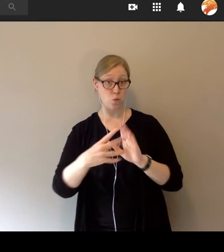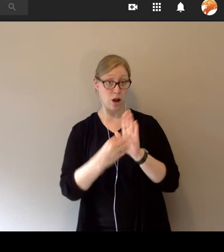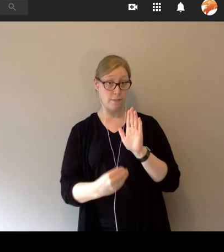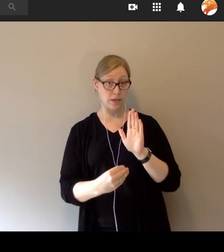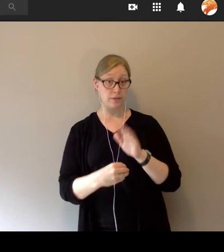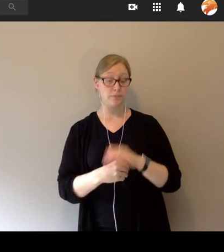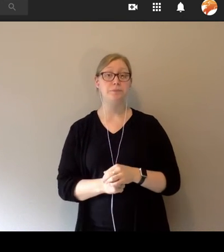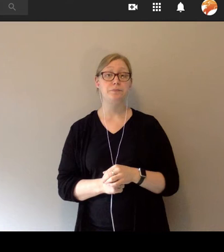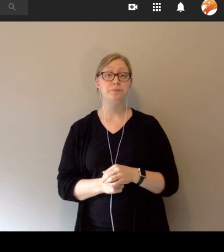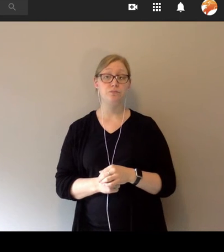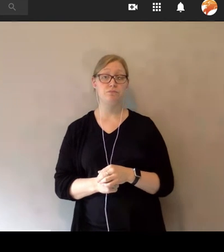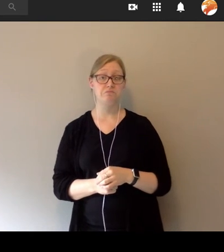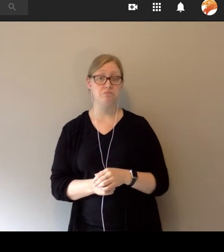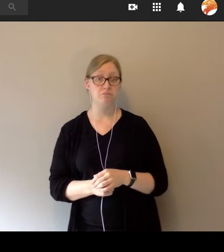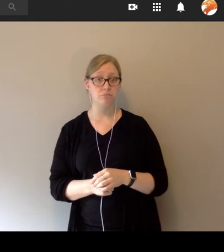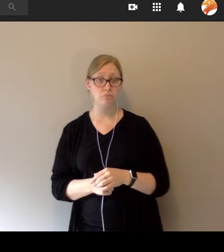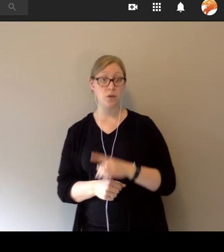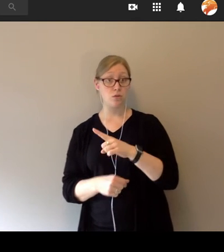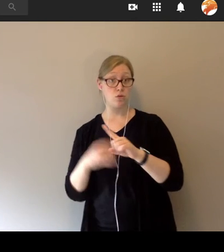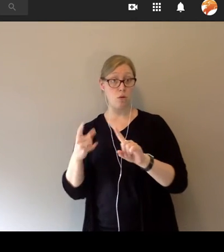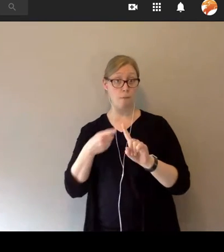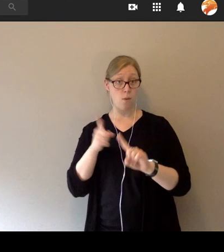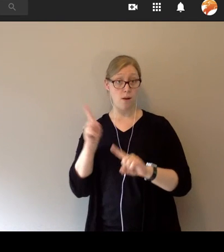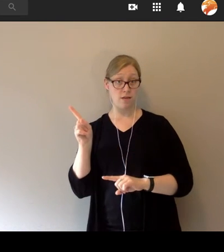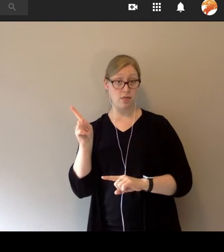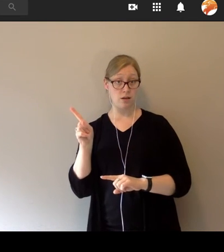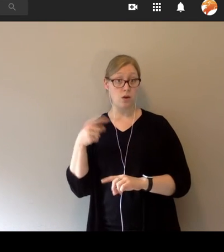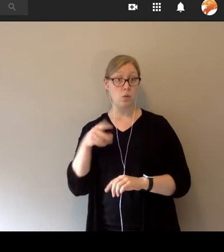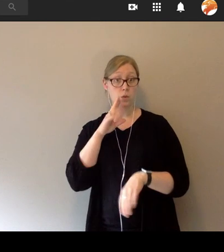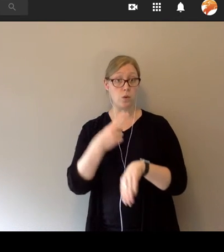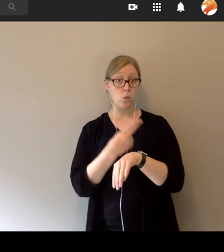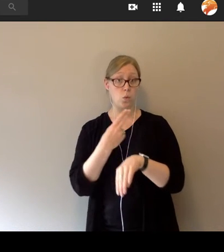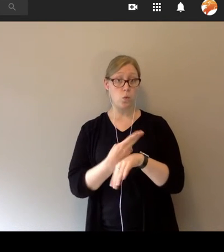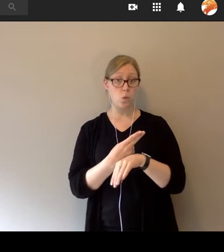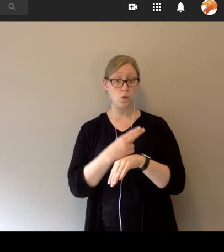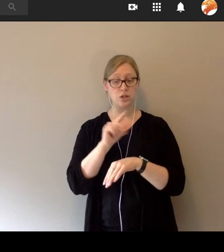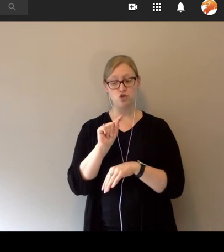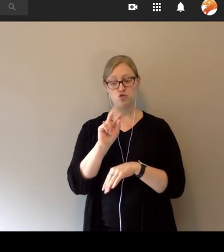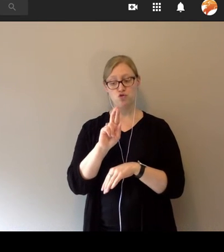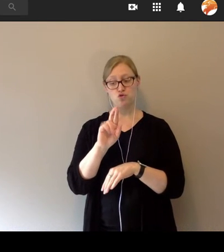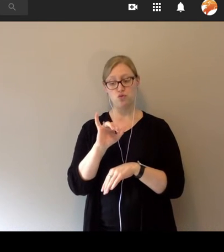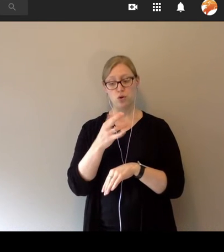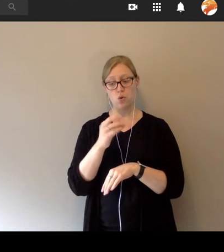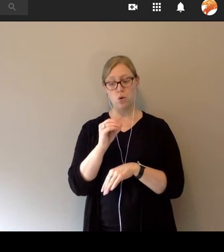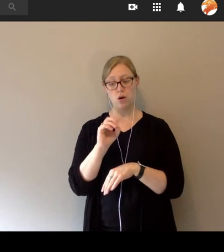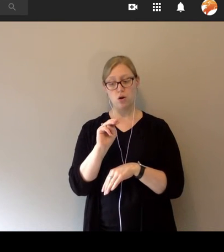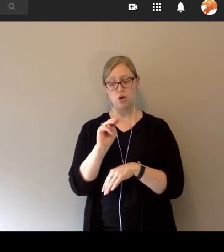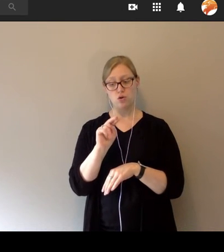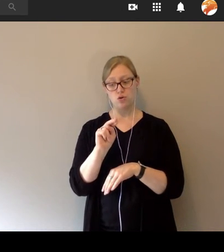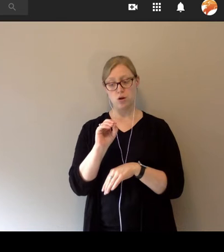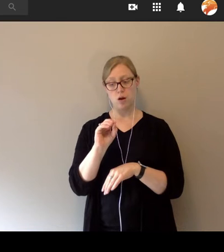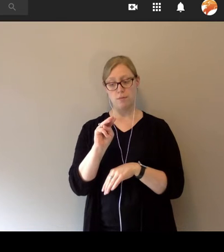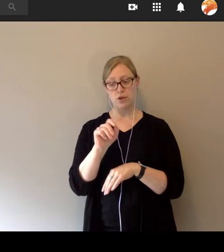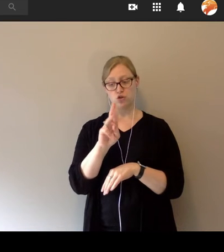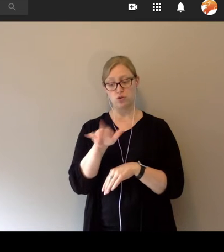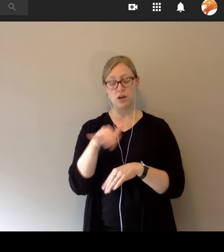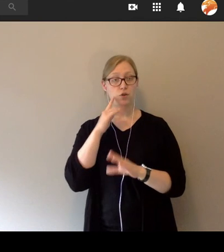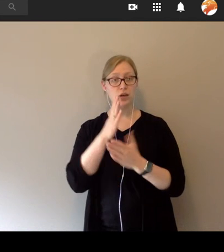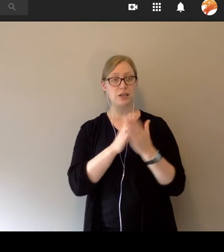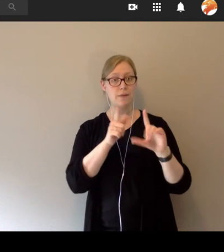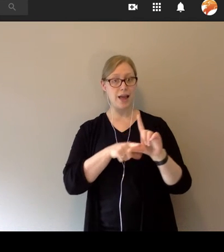idea behind this is that we are going to use the trigonometry of certain angles over and over again. And those angles are 0,